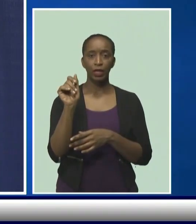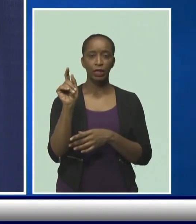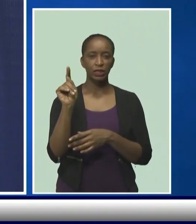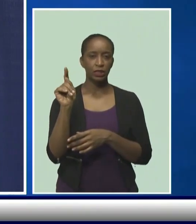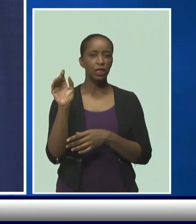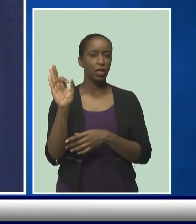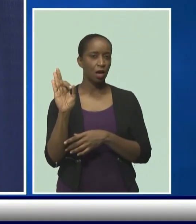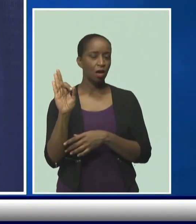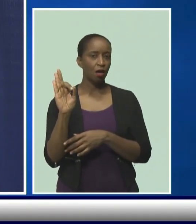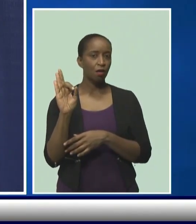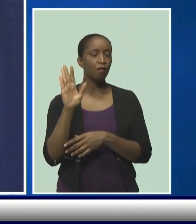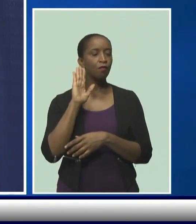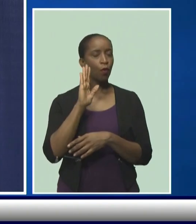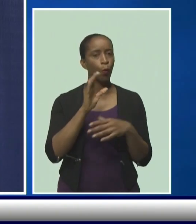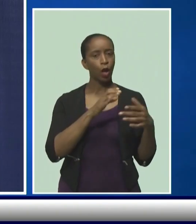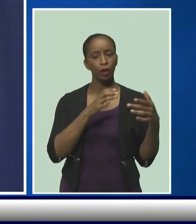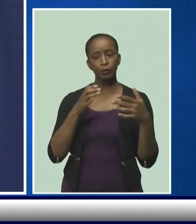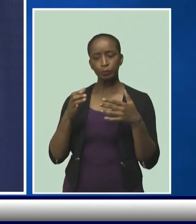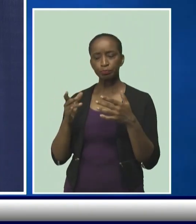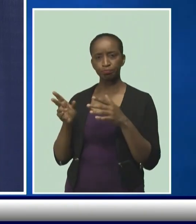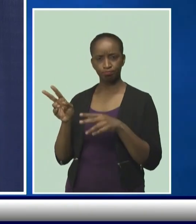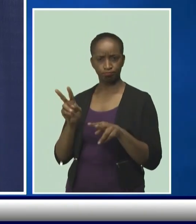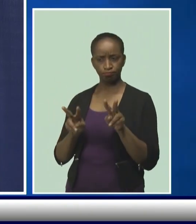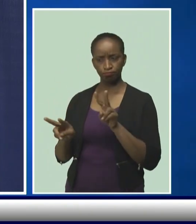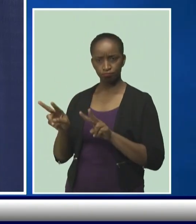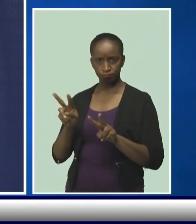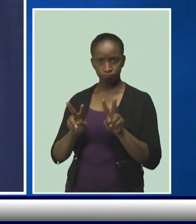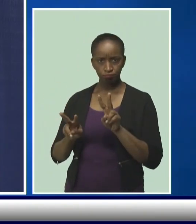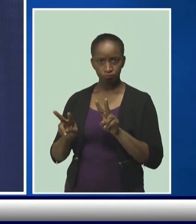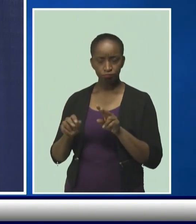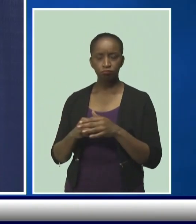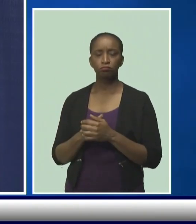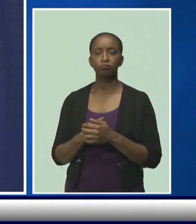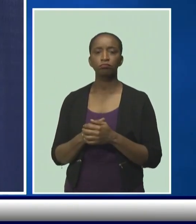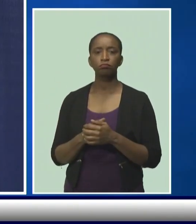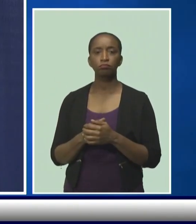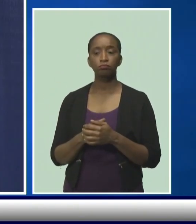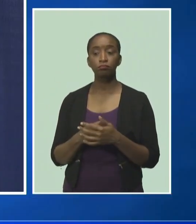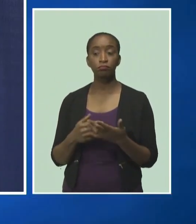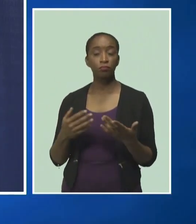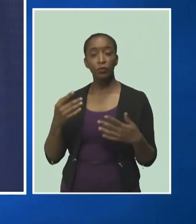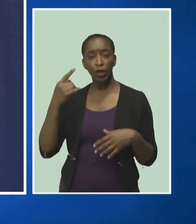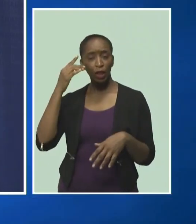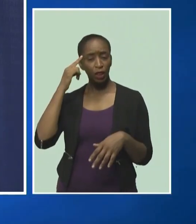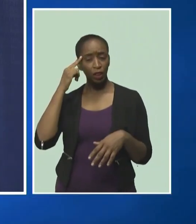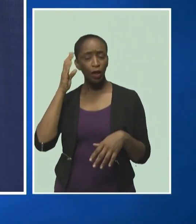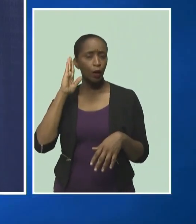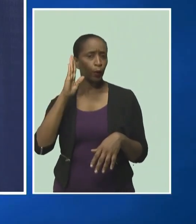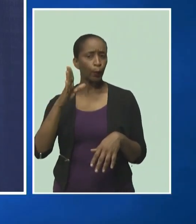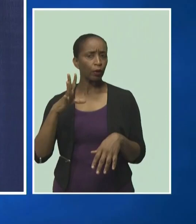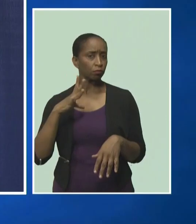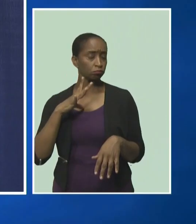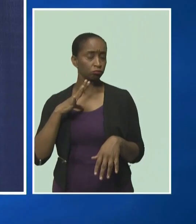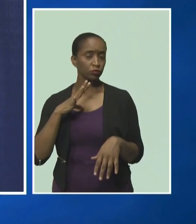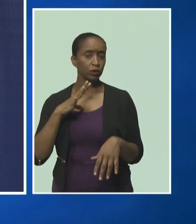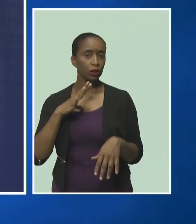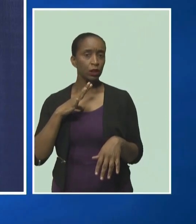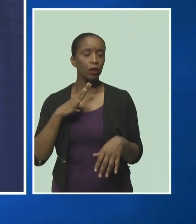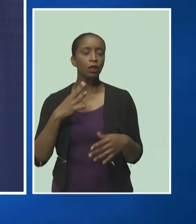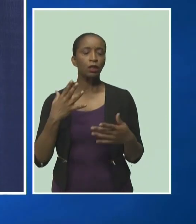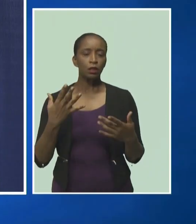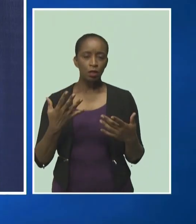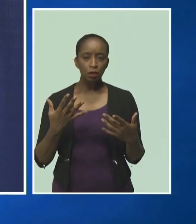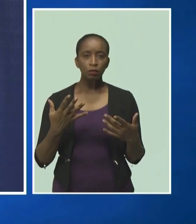We expect to do well in that on-site, and that on-site is all that stands between us and getting off of the